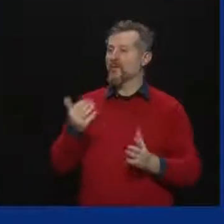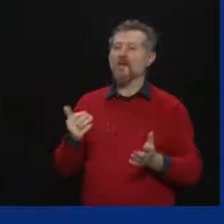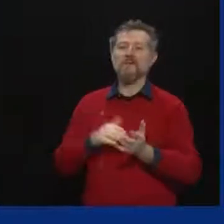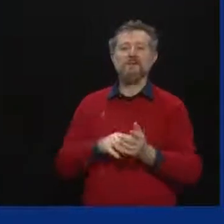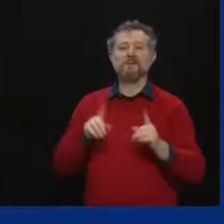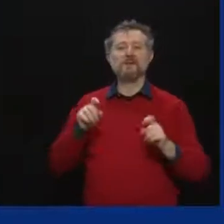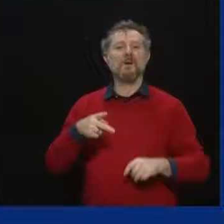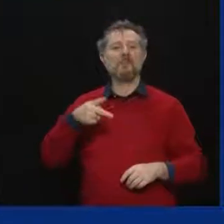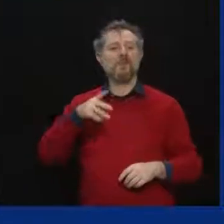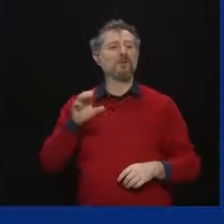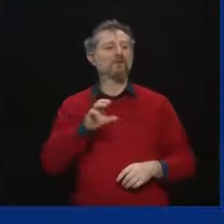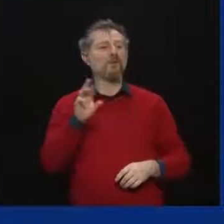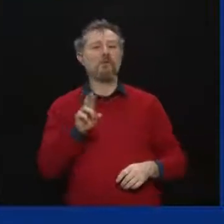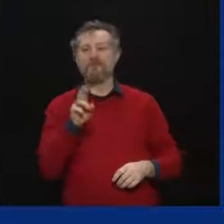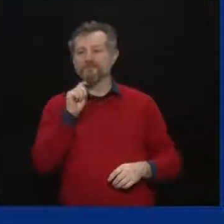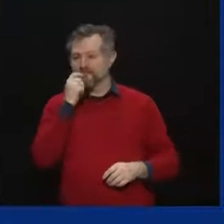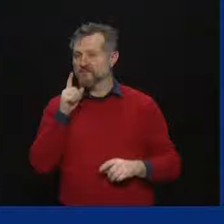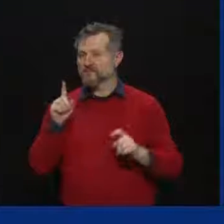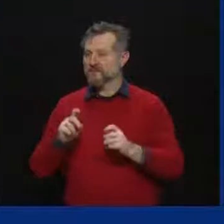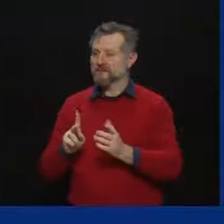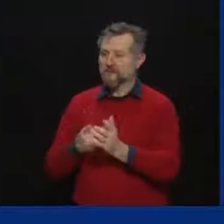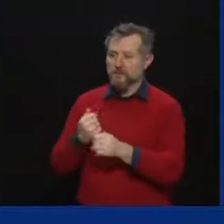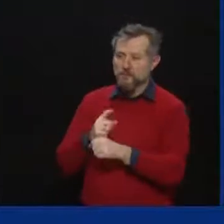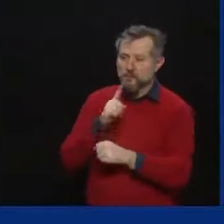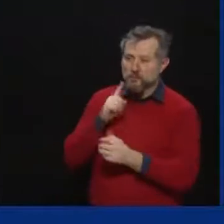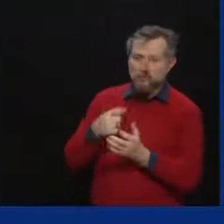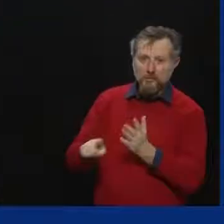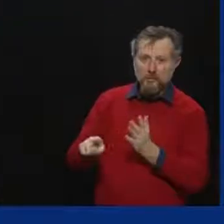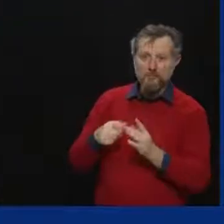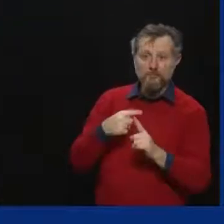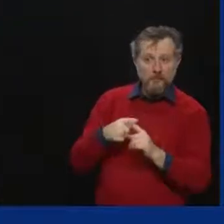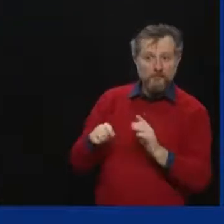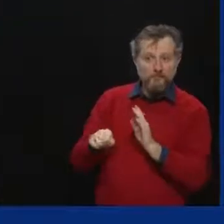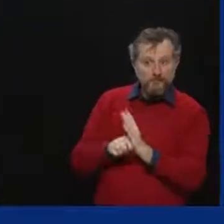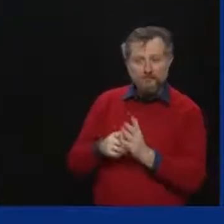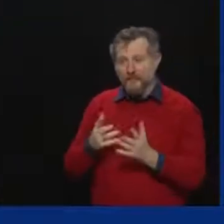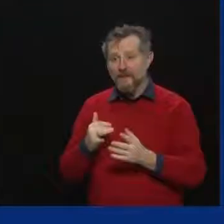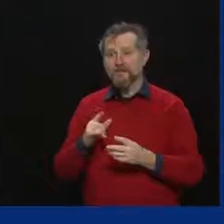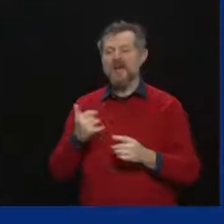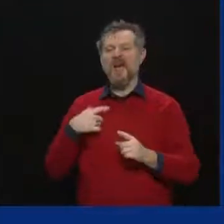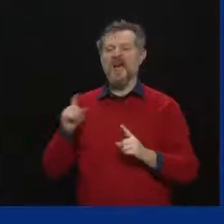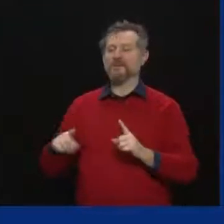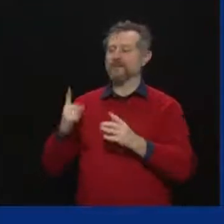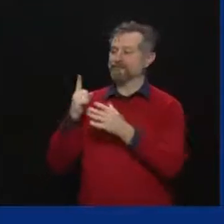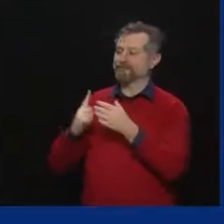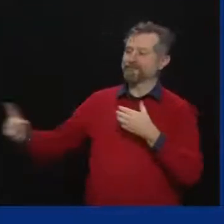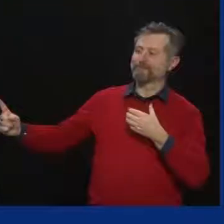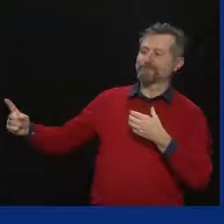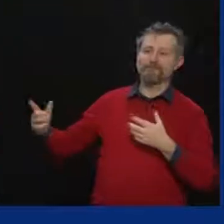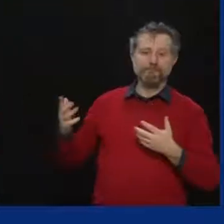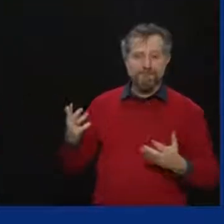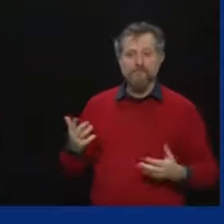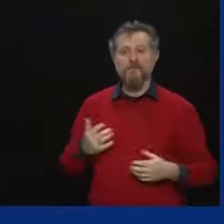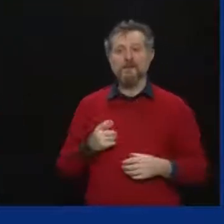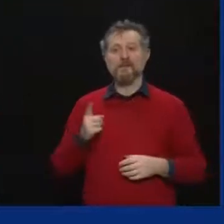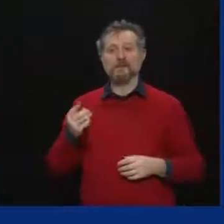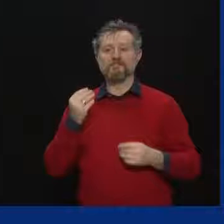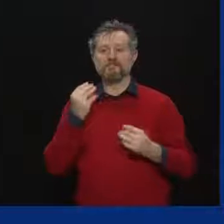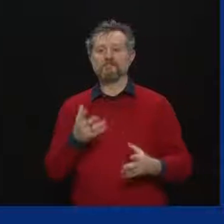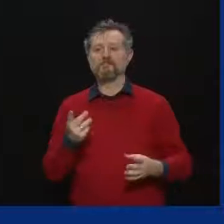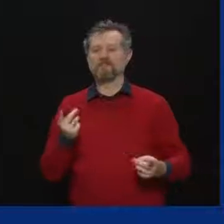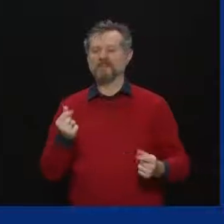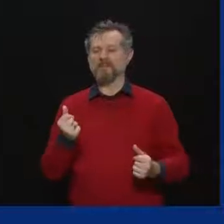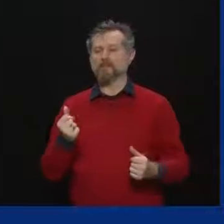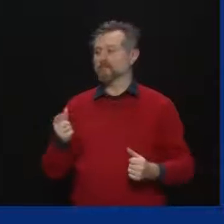just to confirm that. So in the meantime, we're going to take all the necessary precautions, and she left the office immediately, and we're just waiting for those